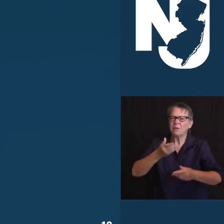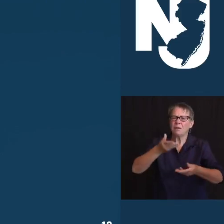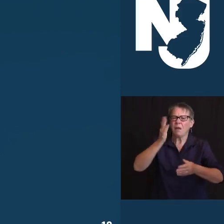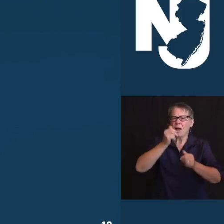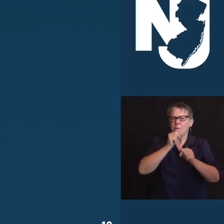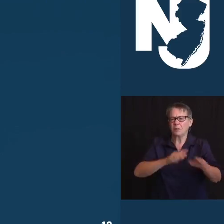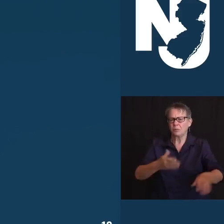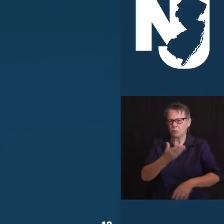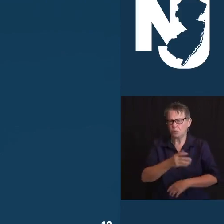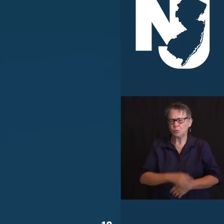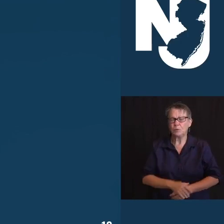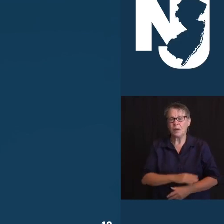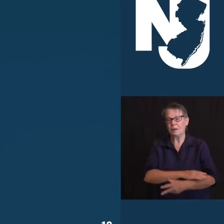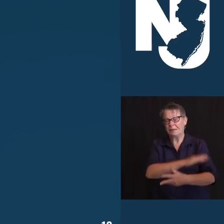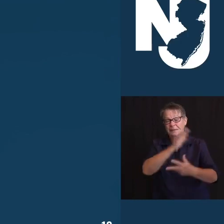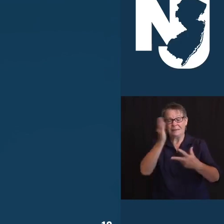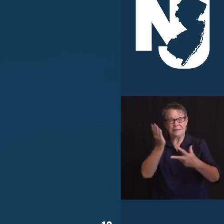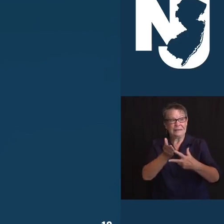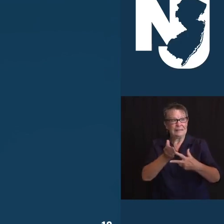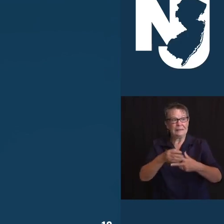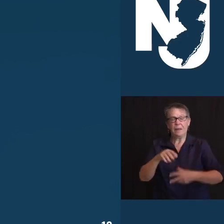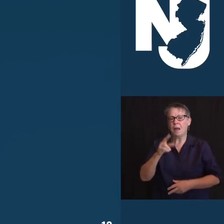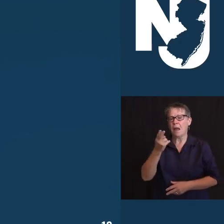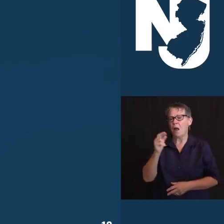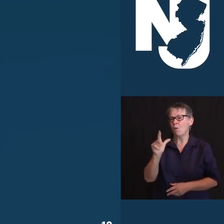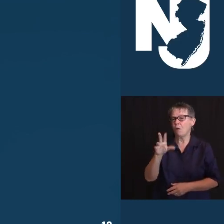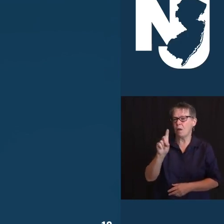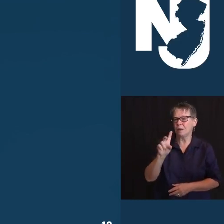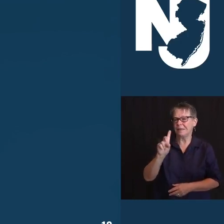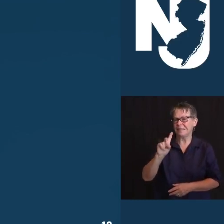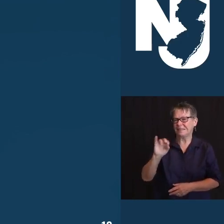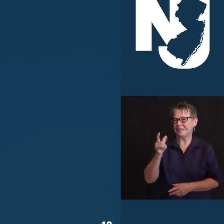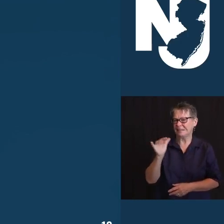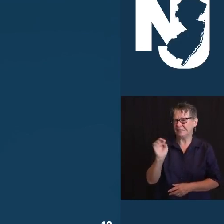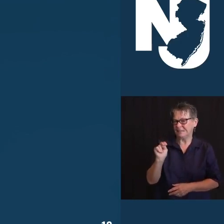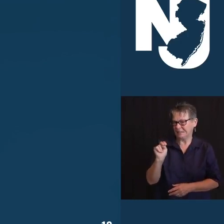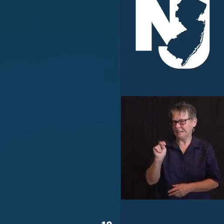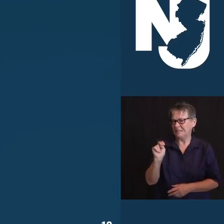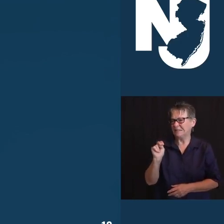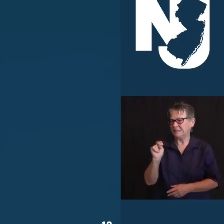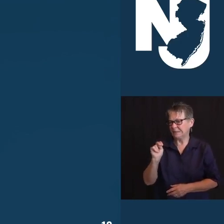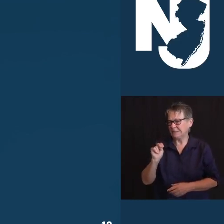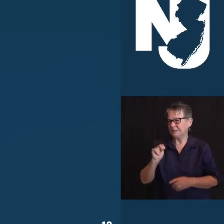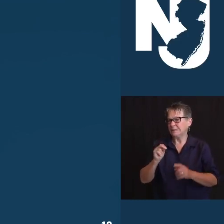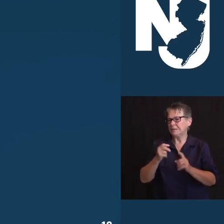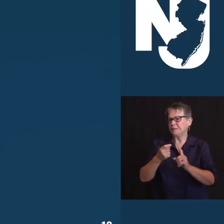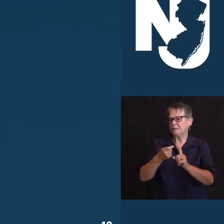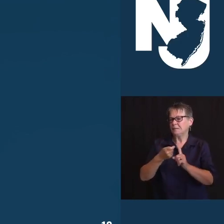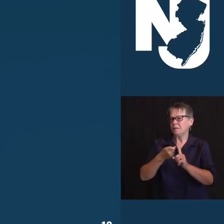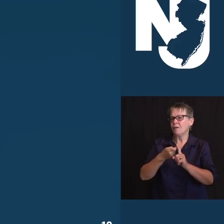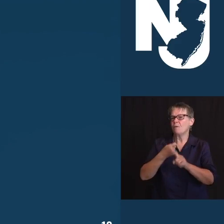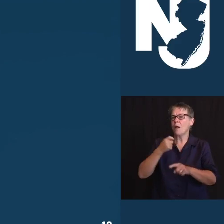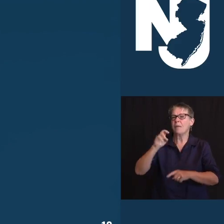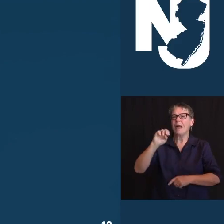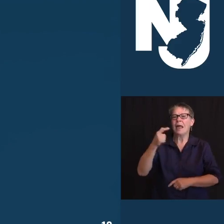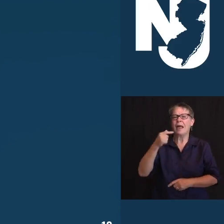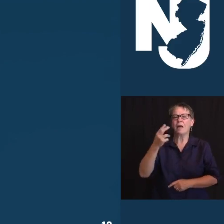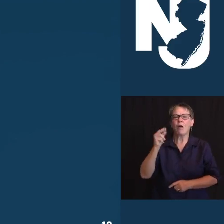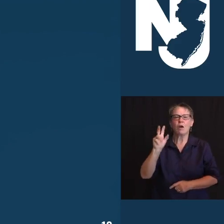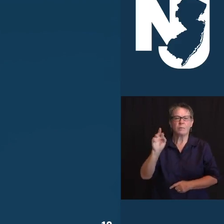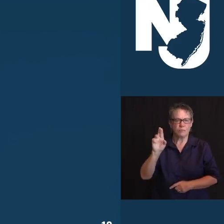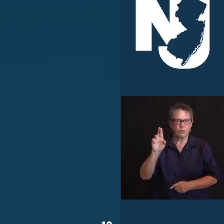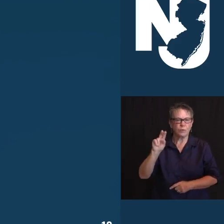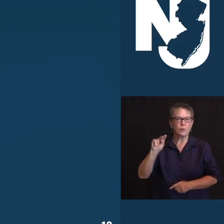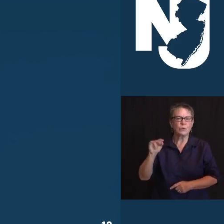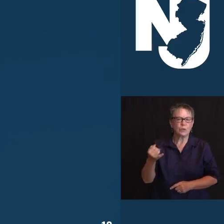figure, Egg Harbor Township's Harold Dixon, otherwise known as H-Man or simply H, a